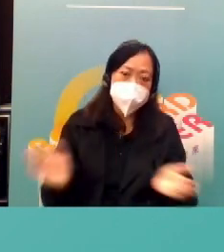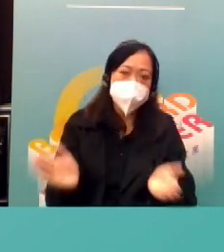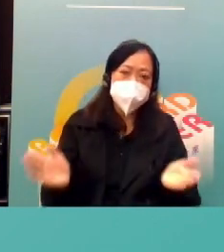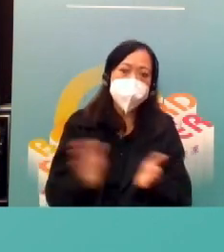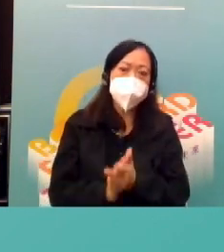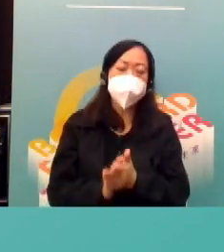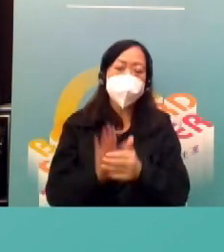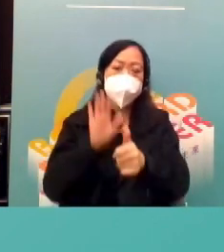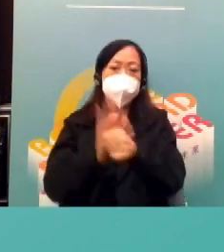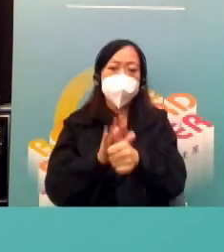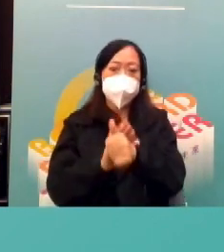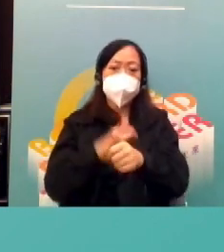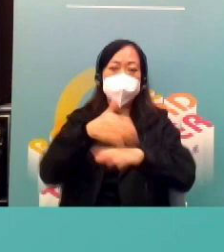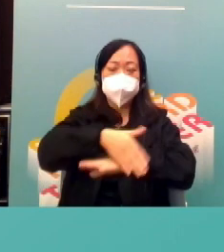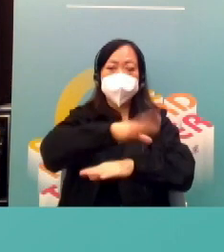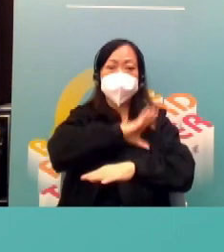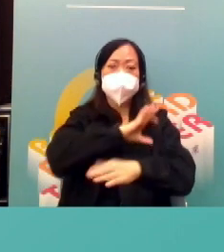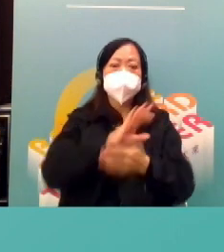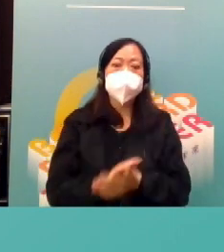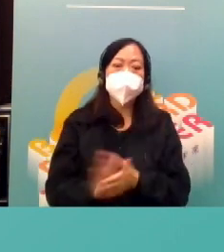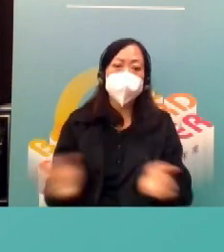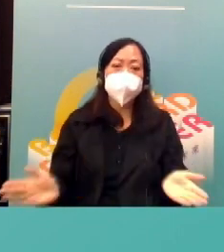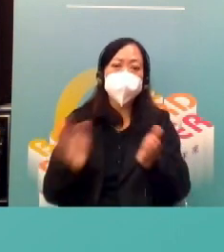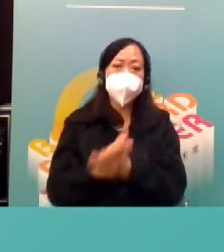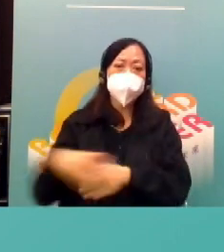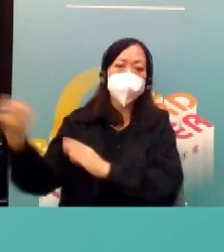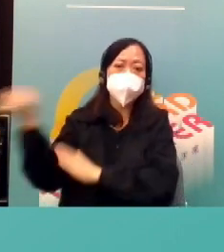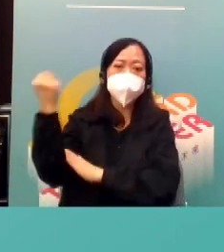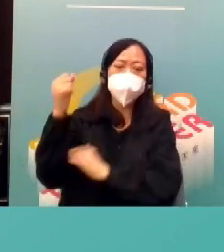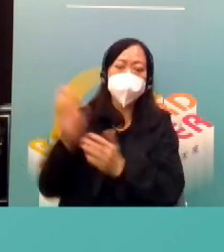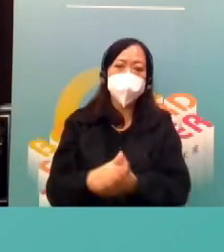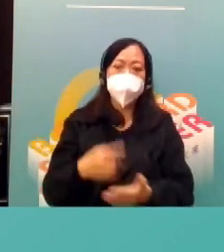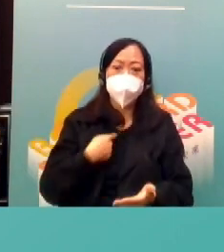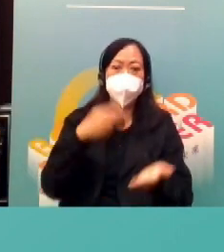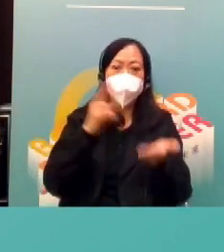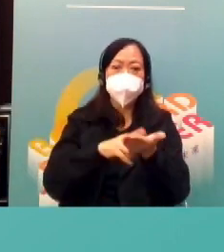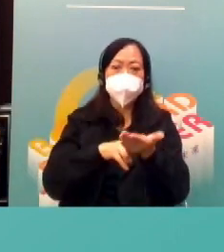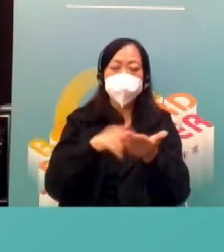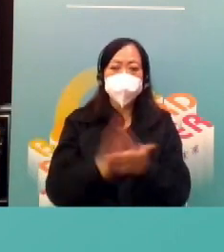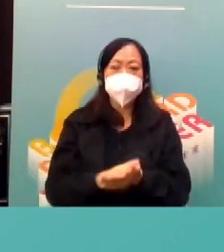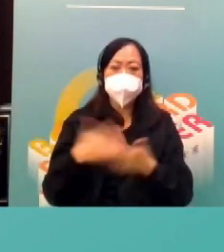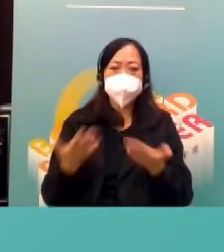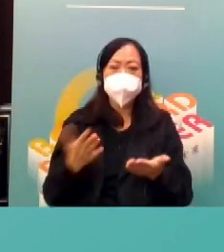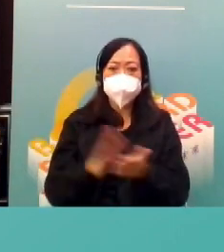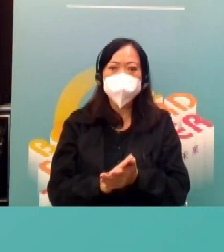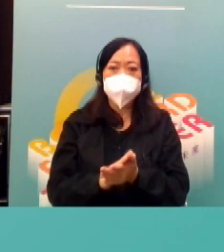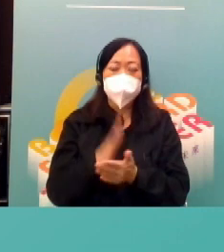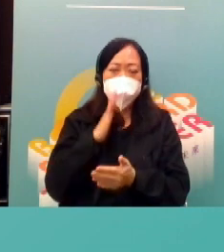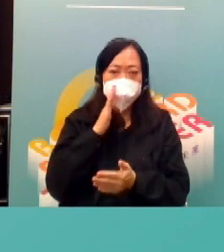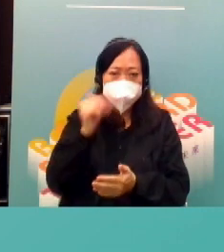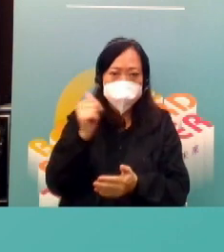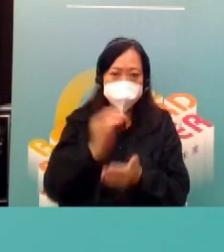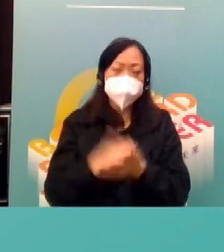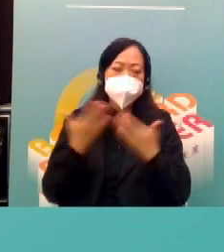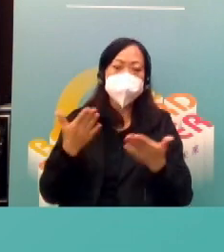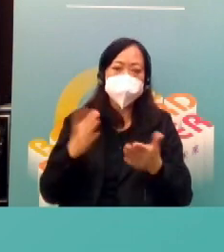a strong impact lockstep. By that, I mean the positive impact a business is having is also the very driver